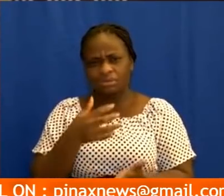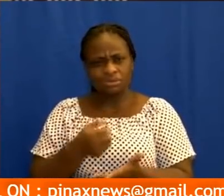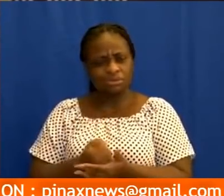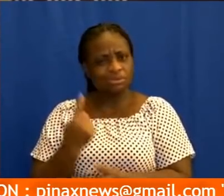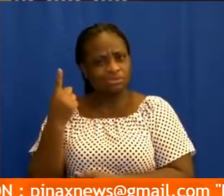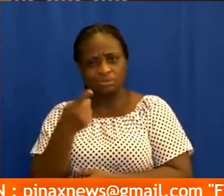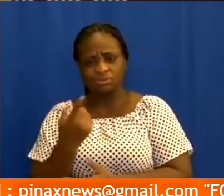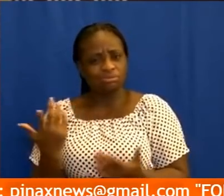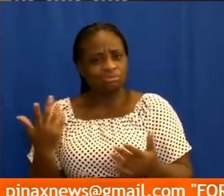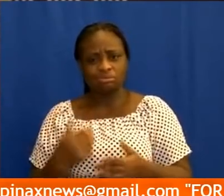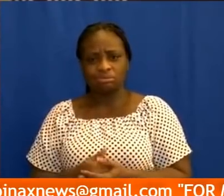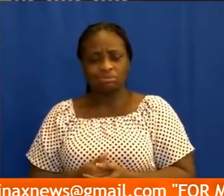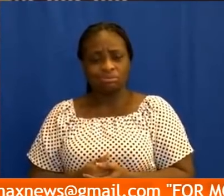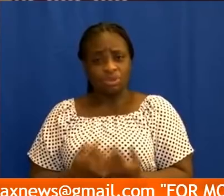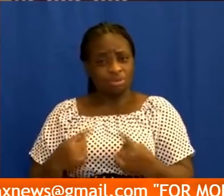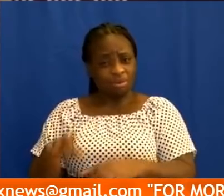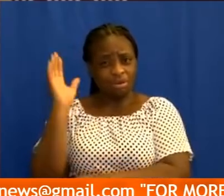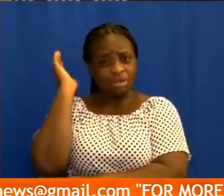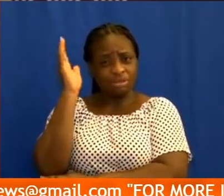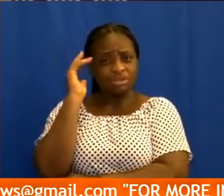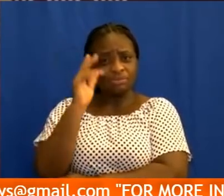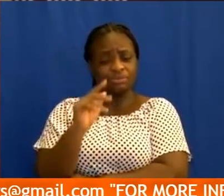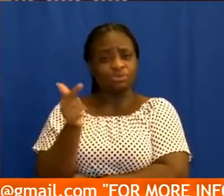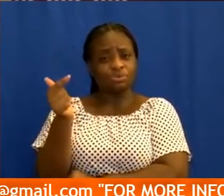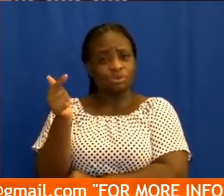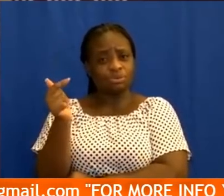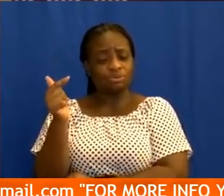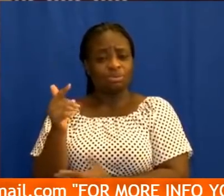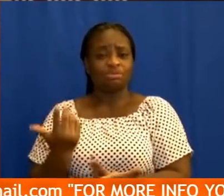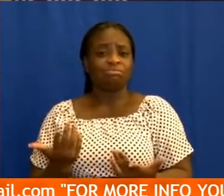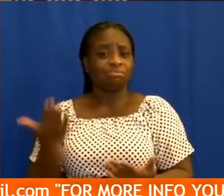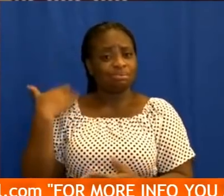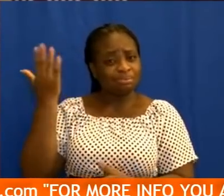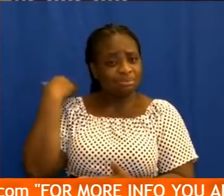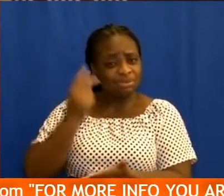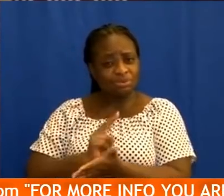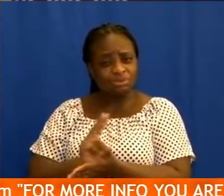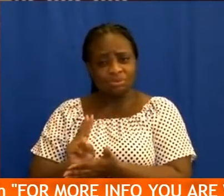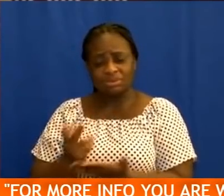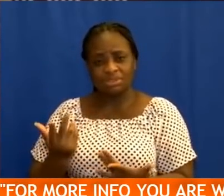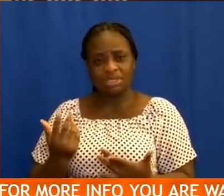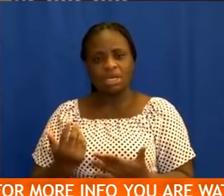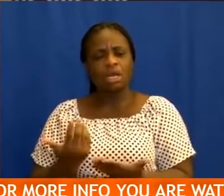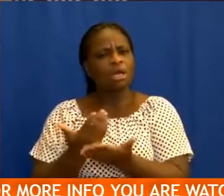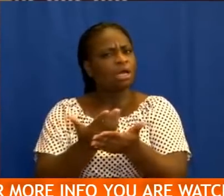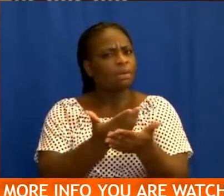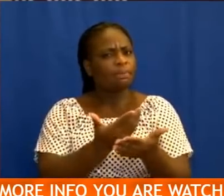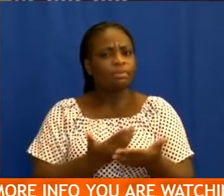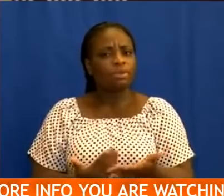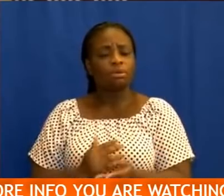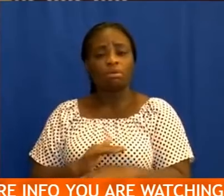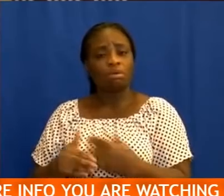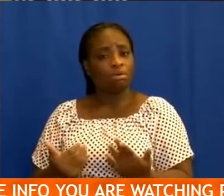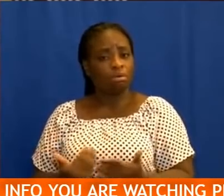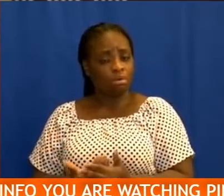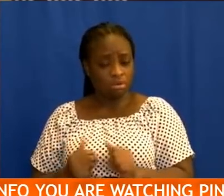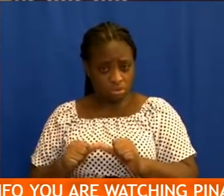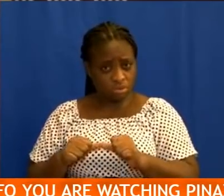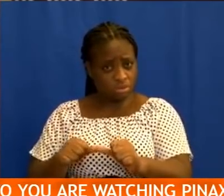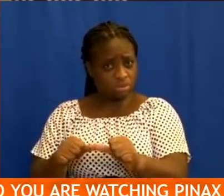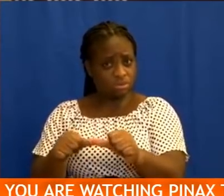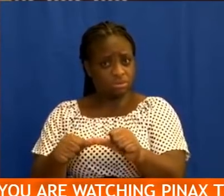don't flout the COVID-19 rules and protocols, may purchase a say, yes, it will call abundance, so no smacks. Yes,